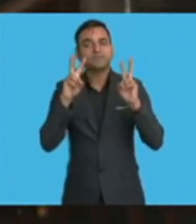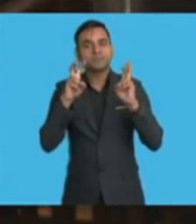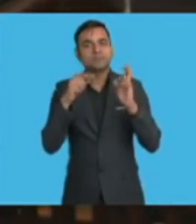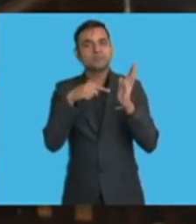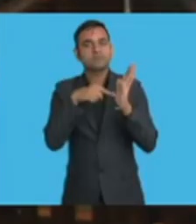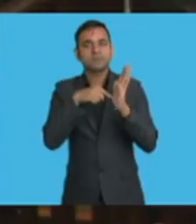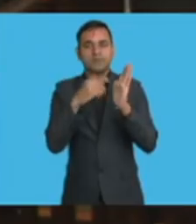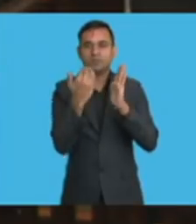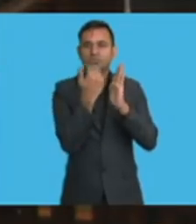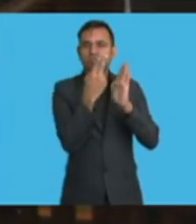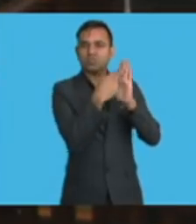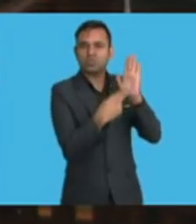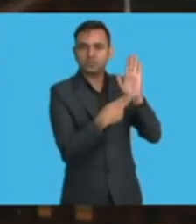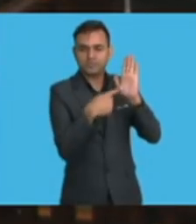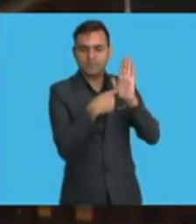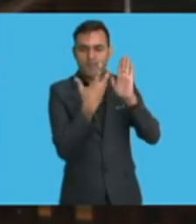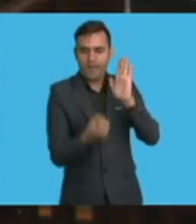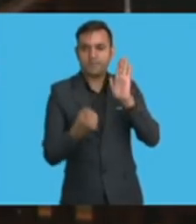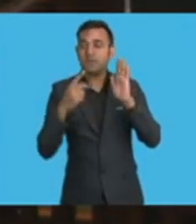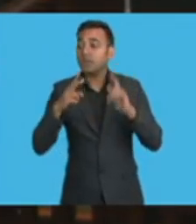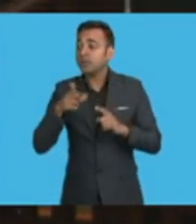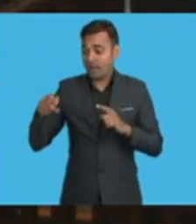We are here, Madam Speaker, to